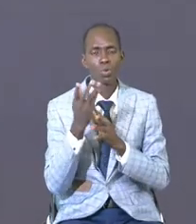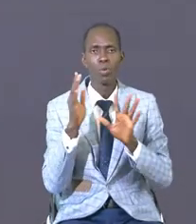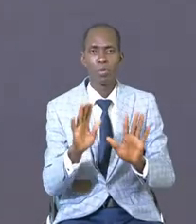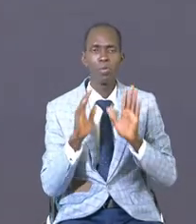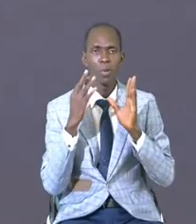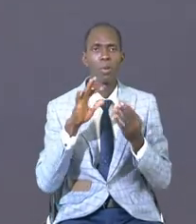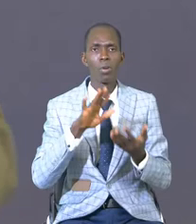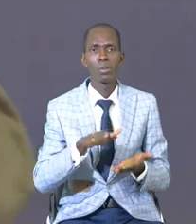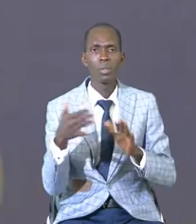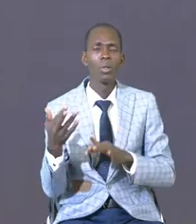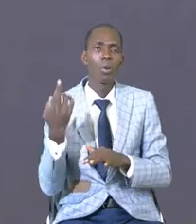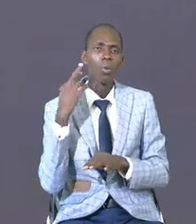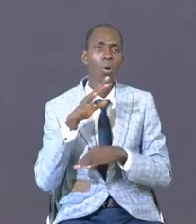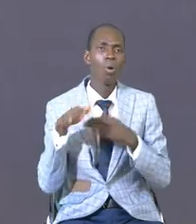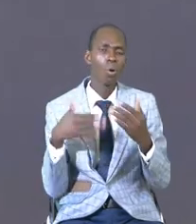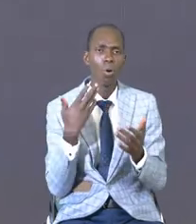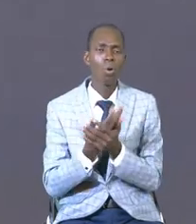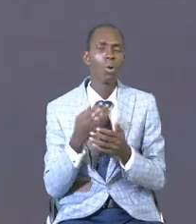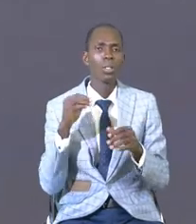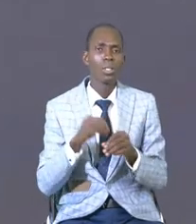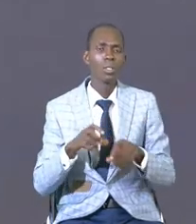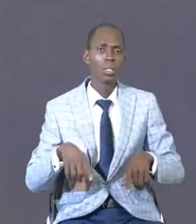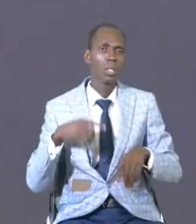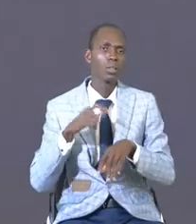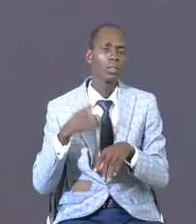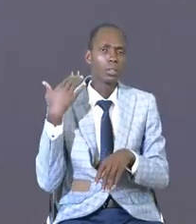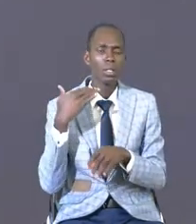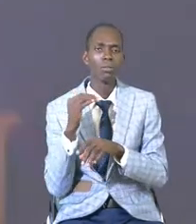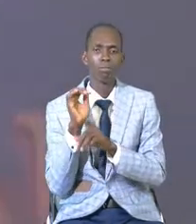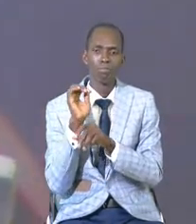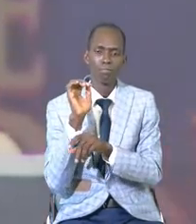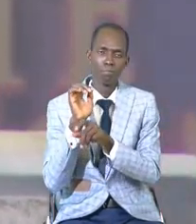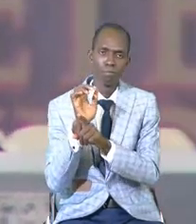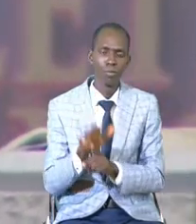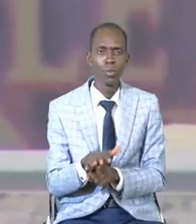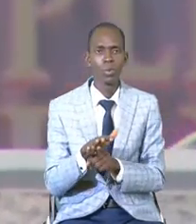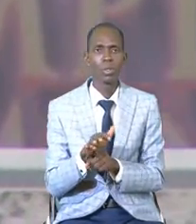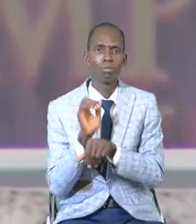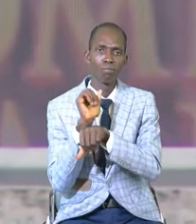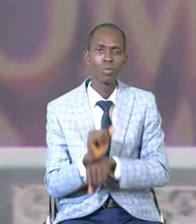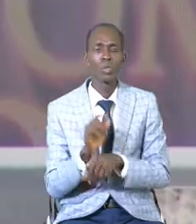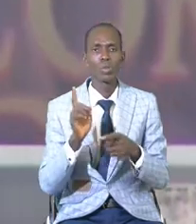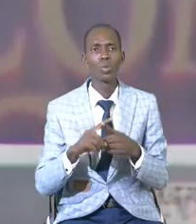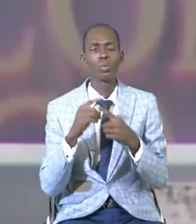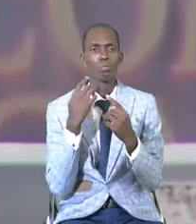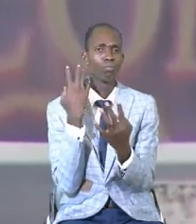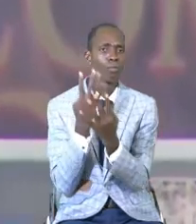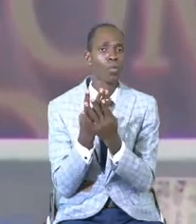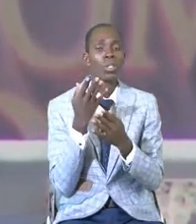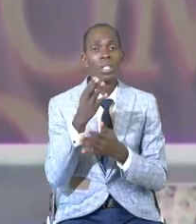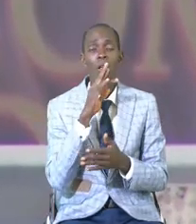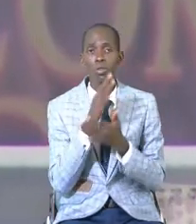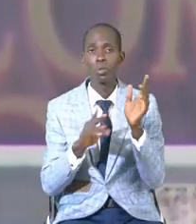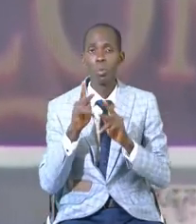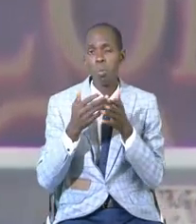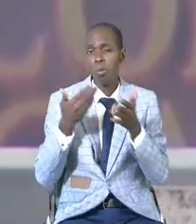were all their lifetime subject to bondage. There are some people, before they came to know Christ, they were